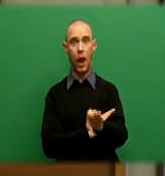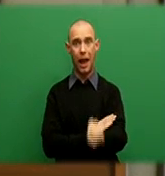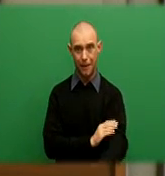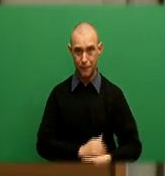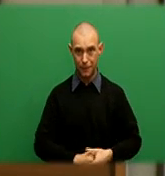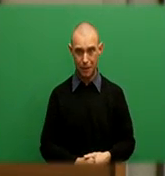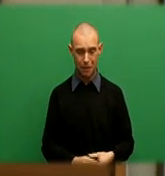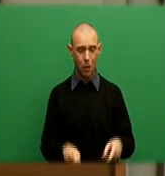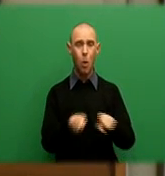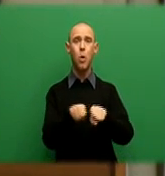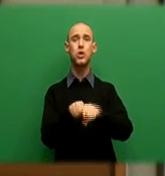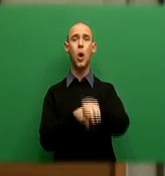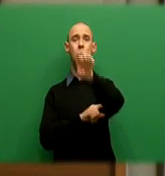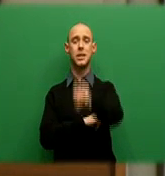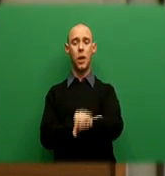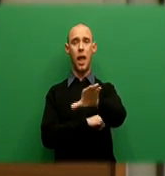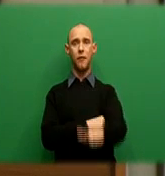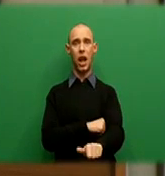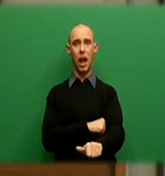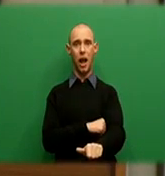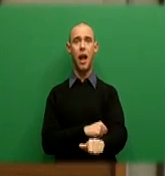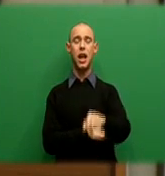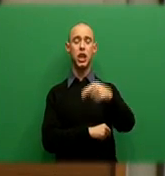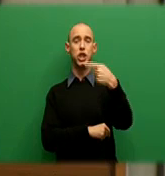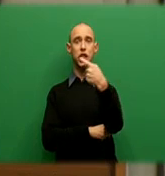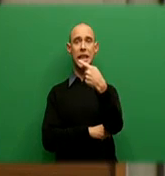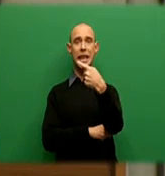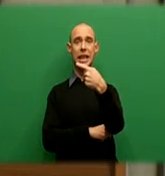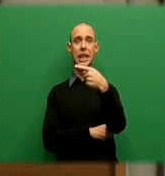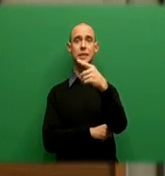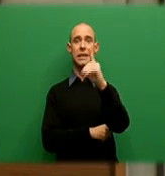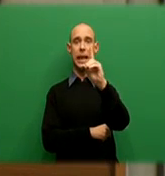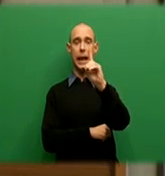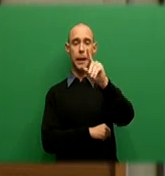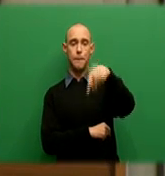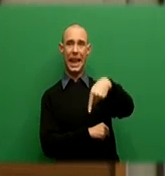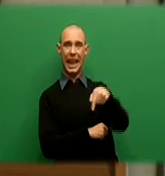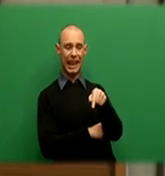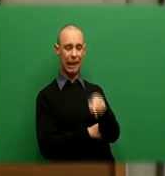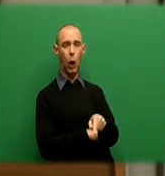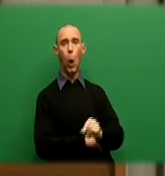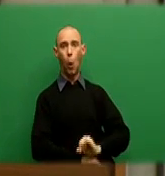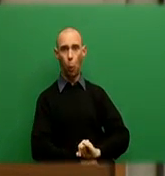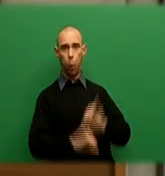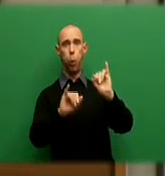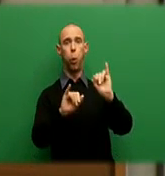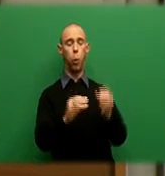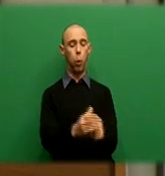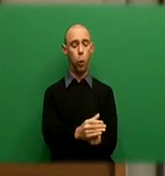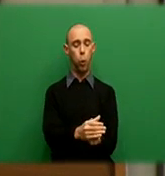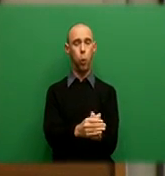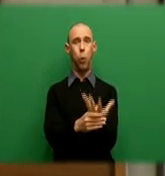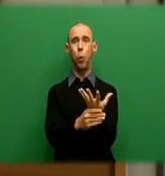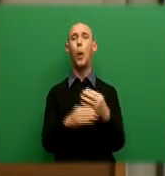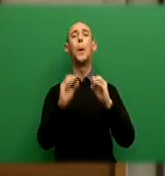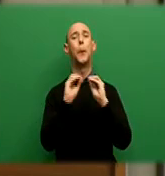was fairly broad-based, with contractions in the agriculture, manufacturing, and transport and communication